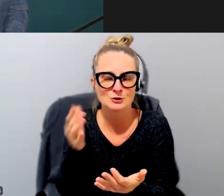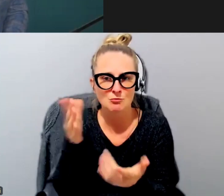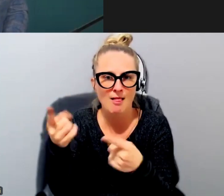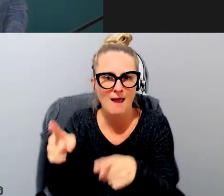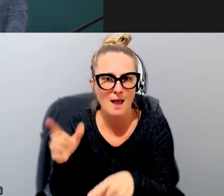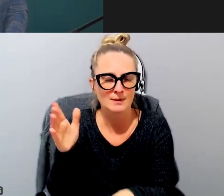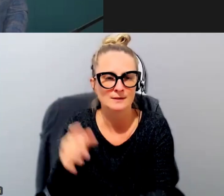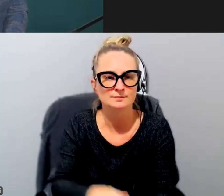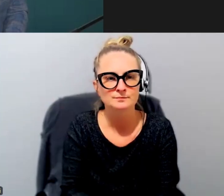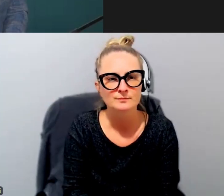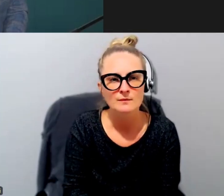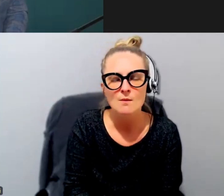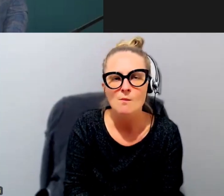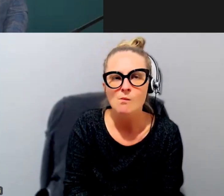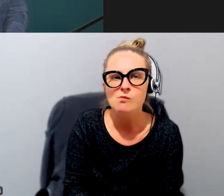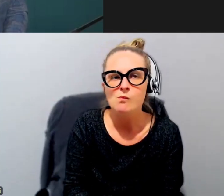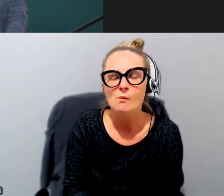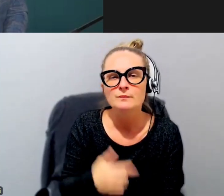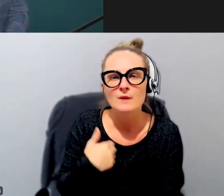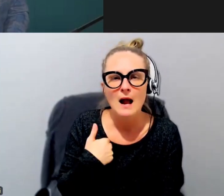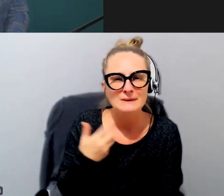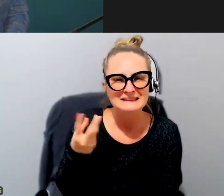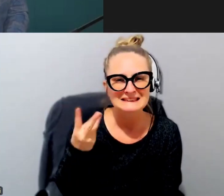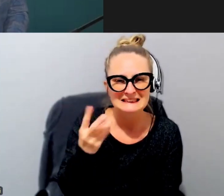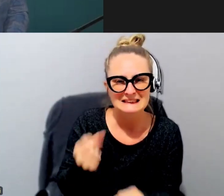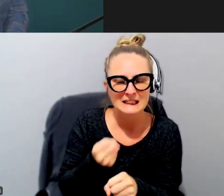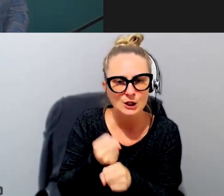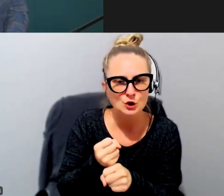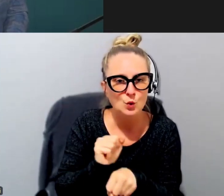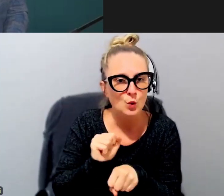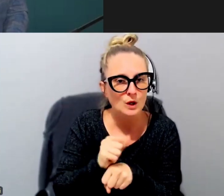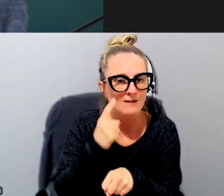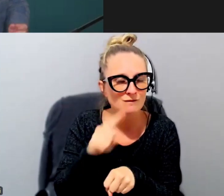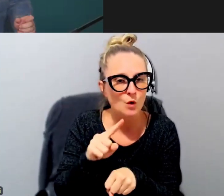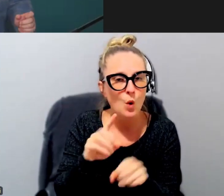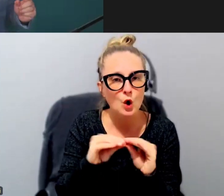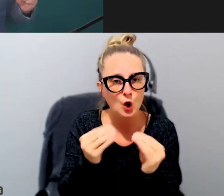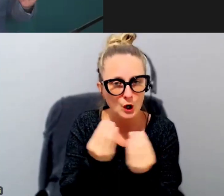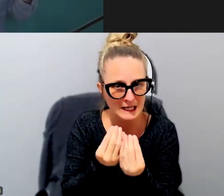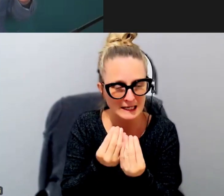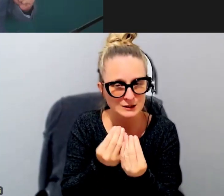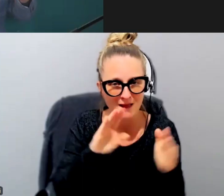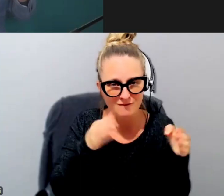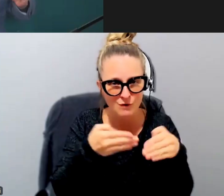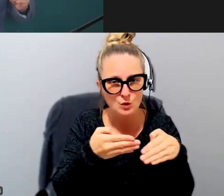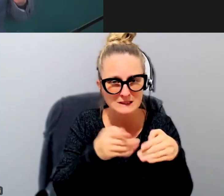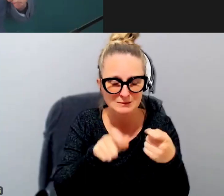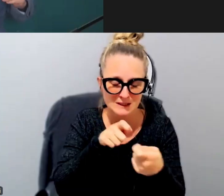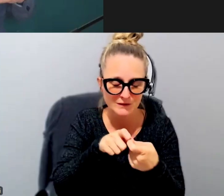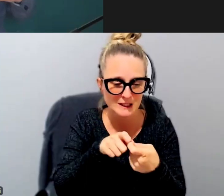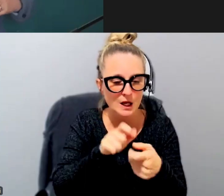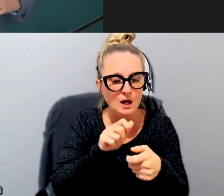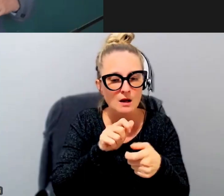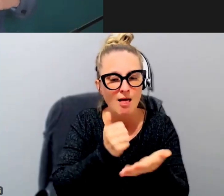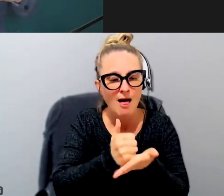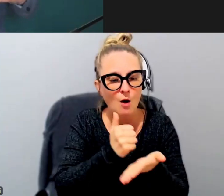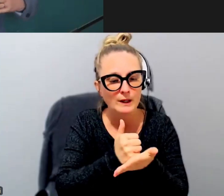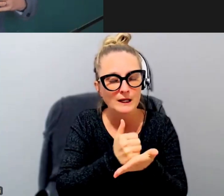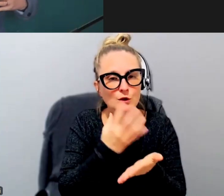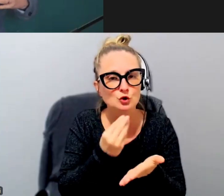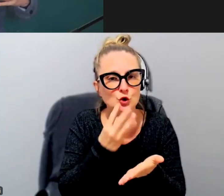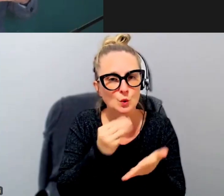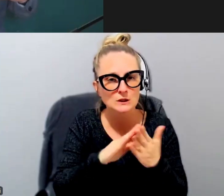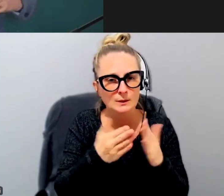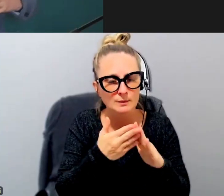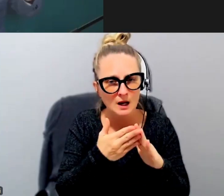Society for Humanistic Judaism. I spent 16 years working for an organization that focused specifically on helping the Jewish community address